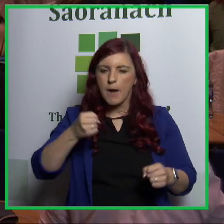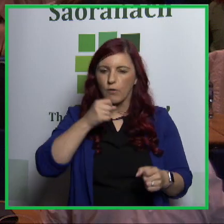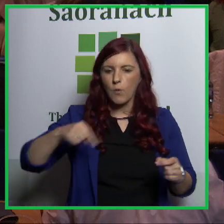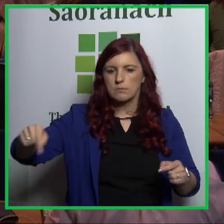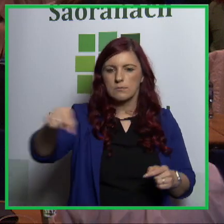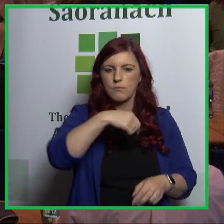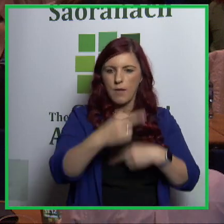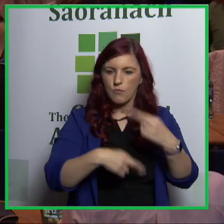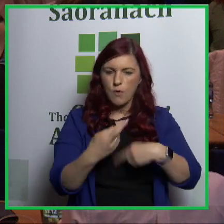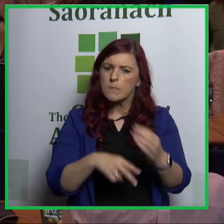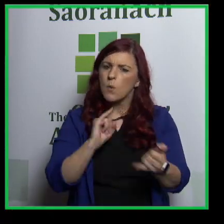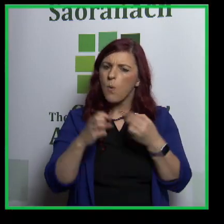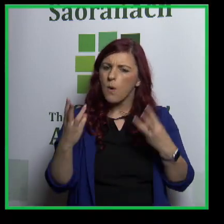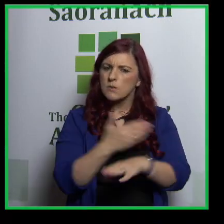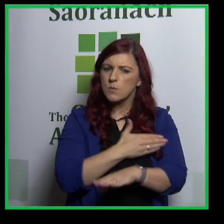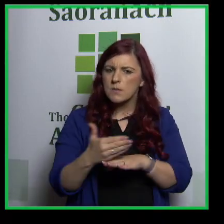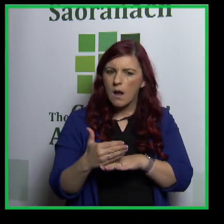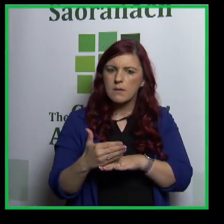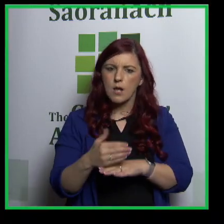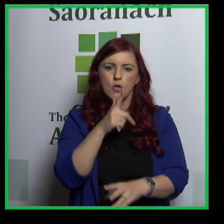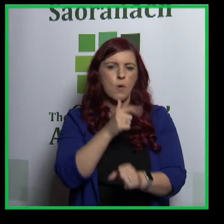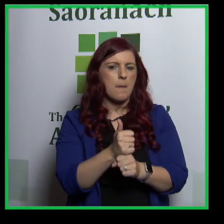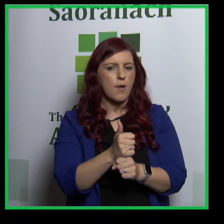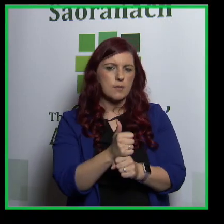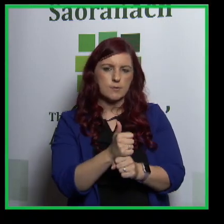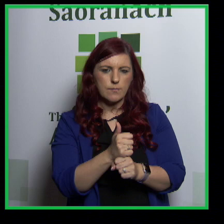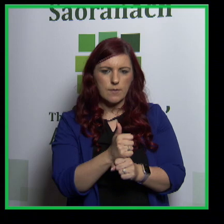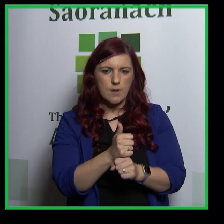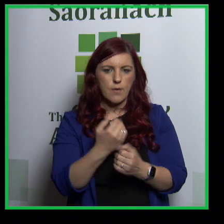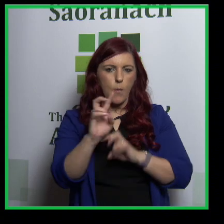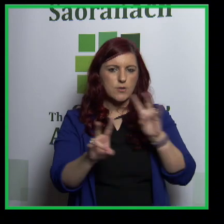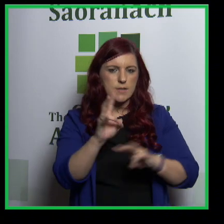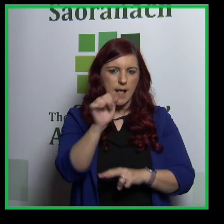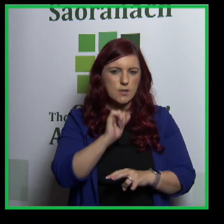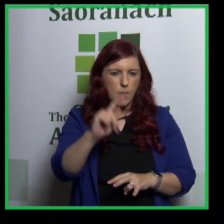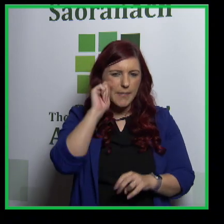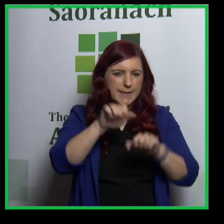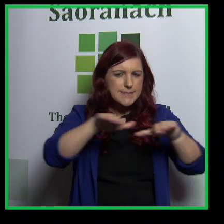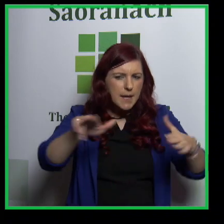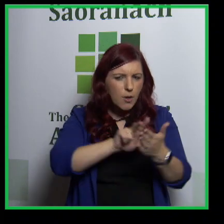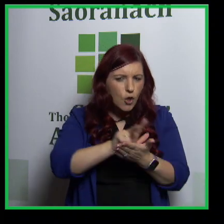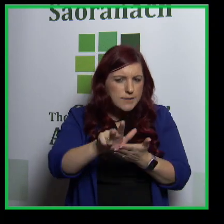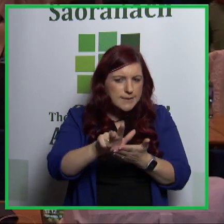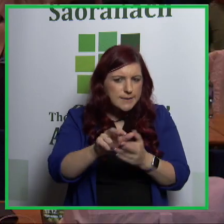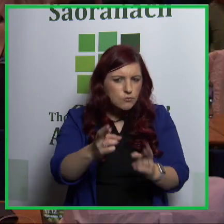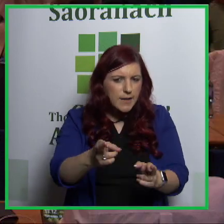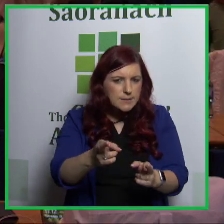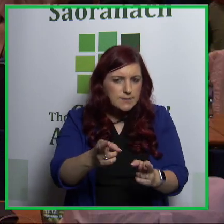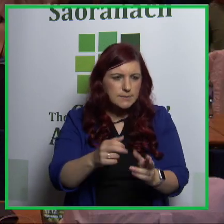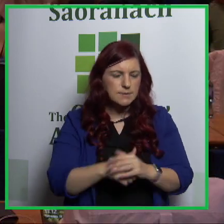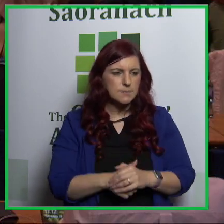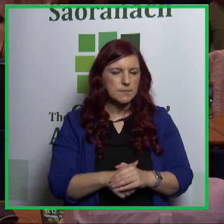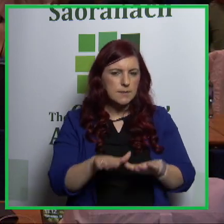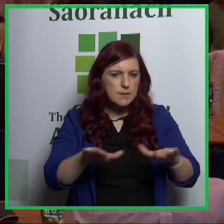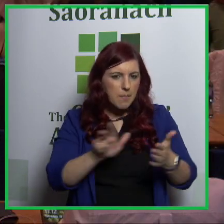So who wants to start us off, maybe just in terms of the questions? I think it's at table 13. That's wonderful,